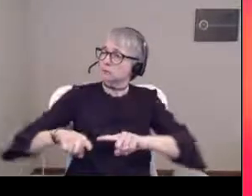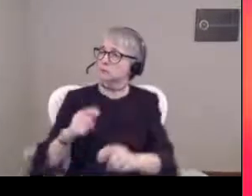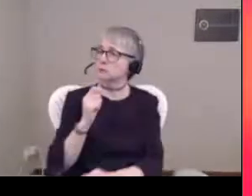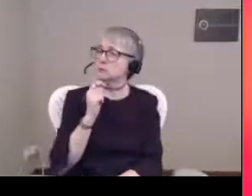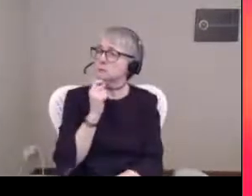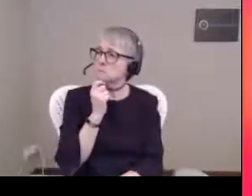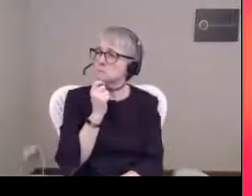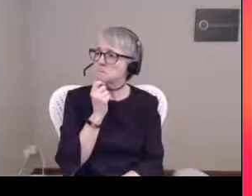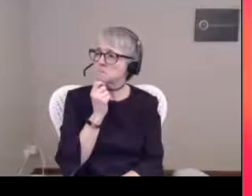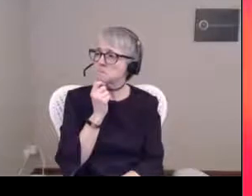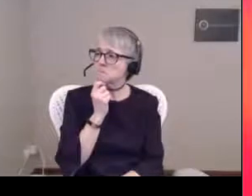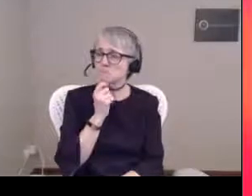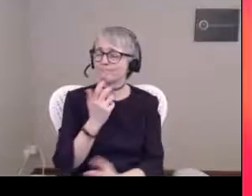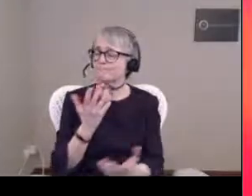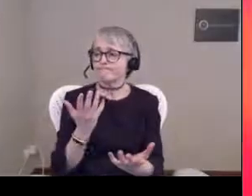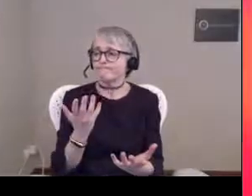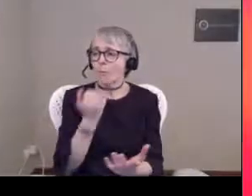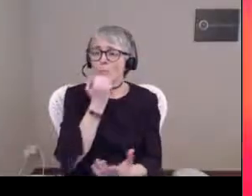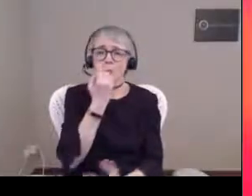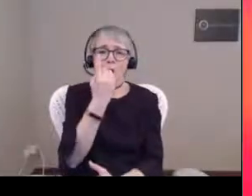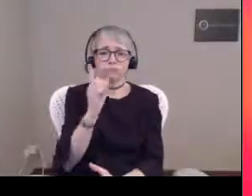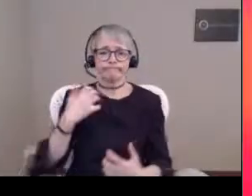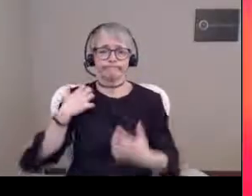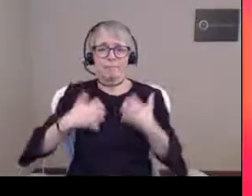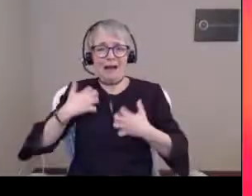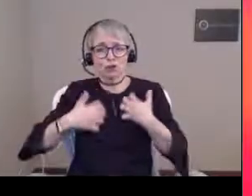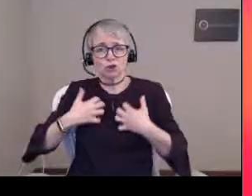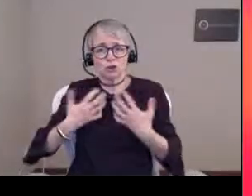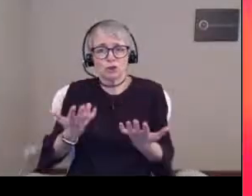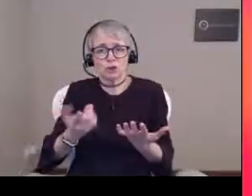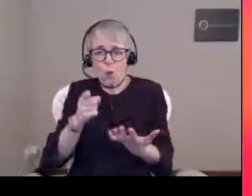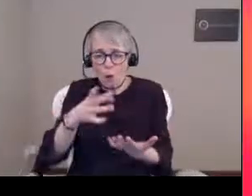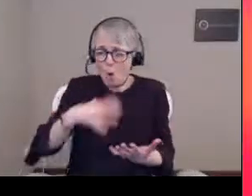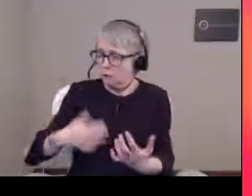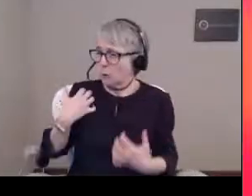so key to getting opportunities.